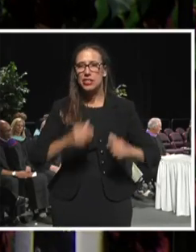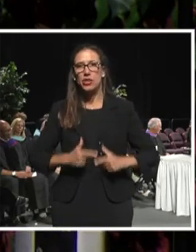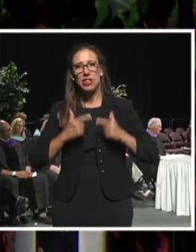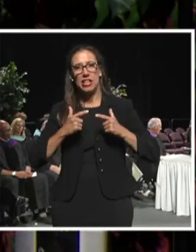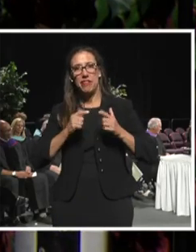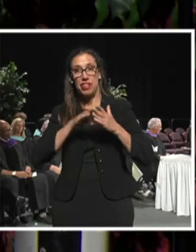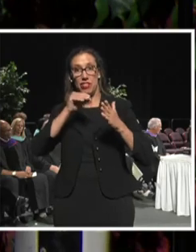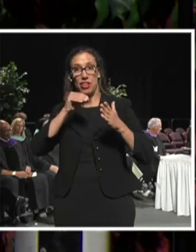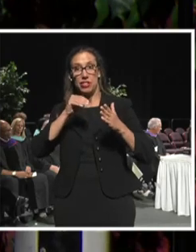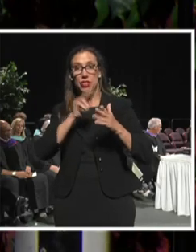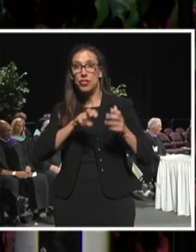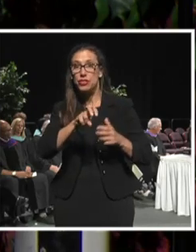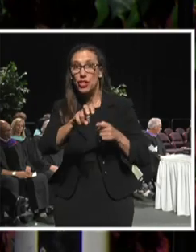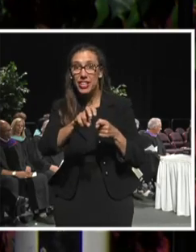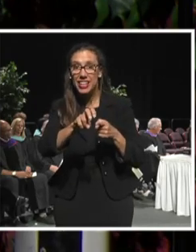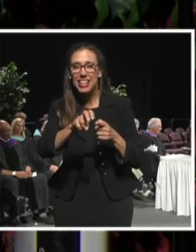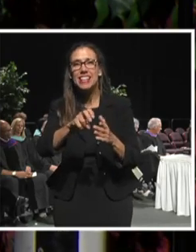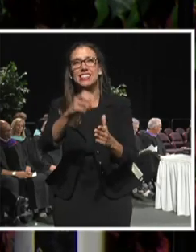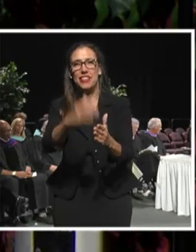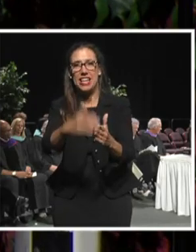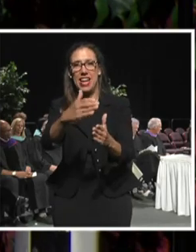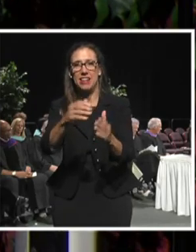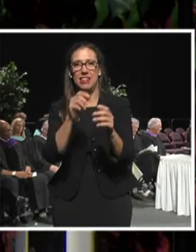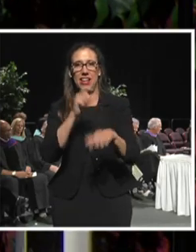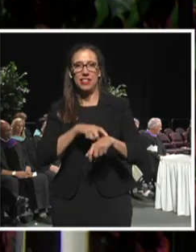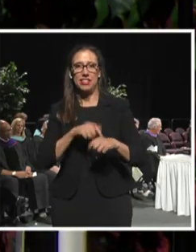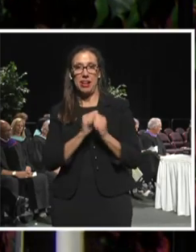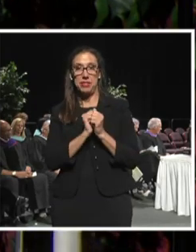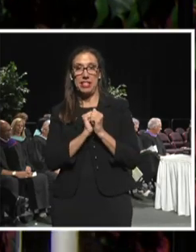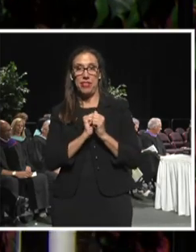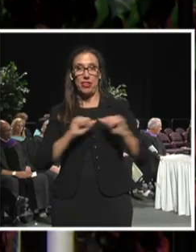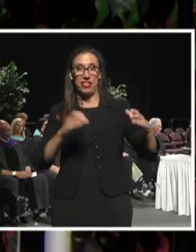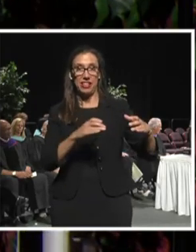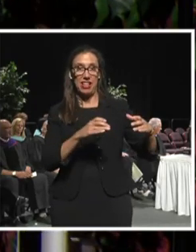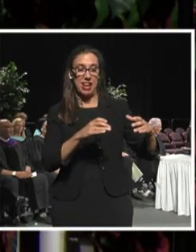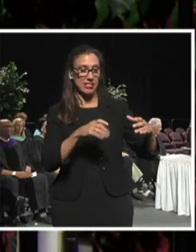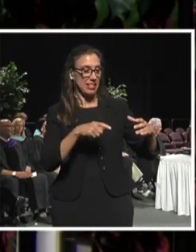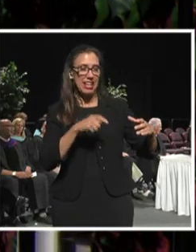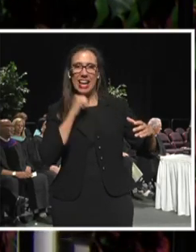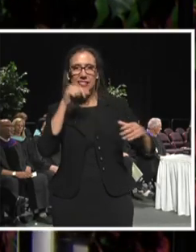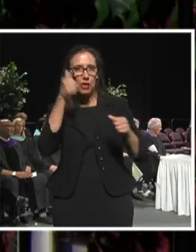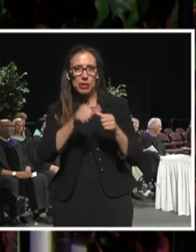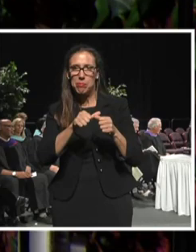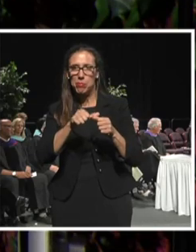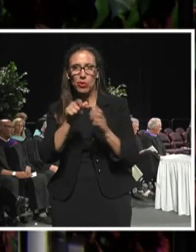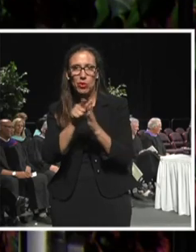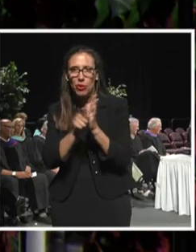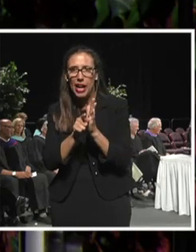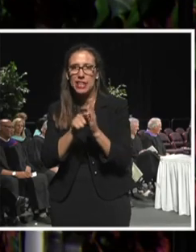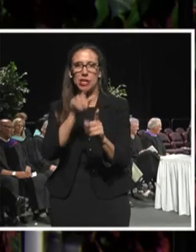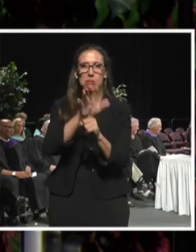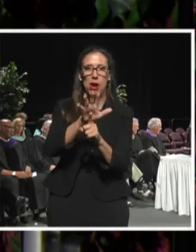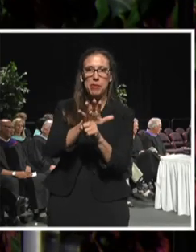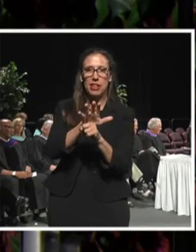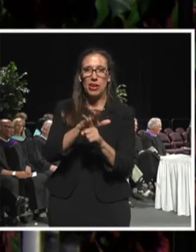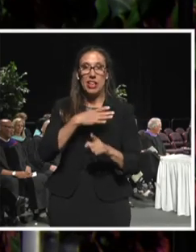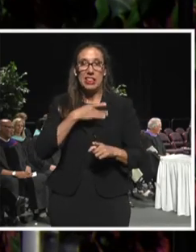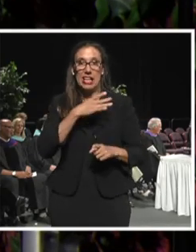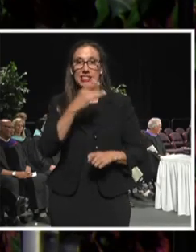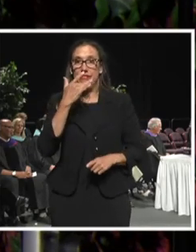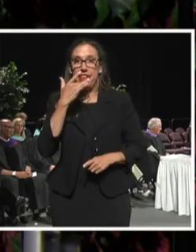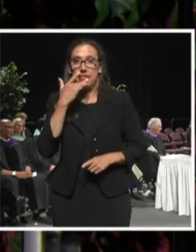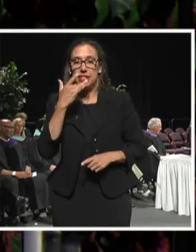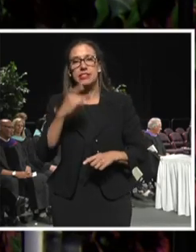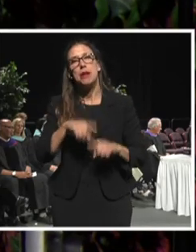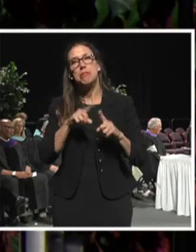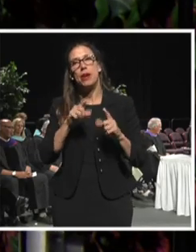journey is the end. Our time here together as senior class will not be remembered by grades, popularity, likes, or favorites,